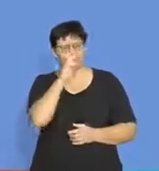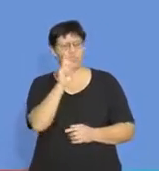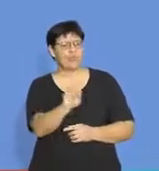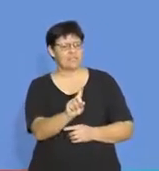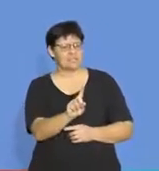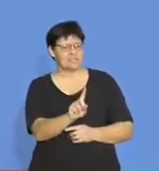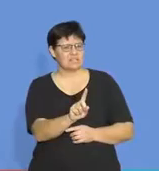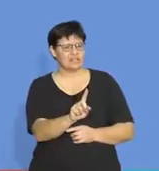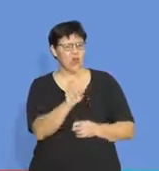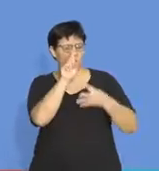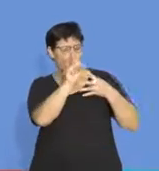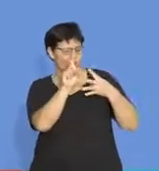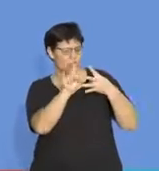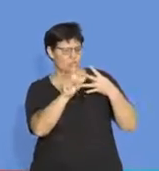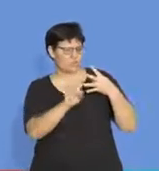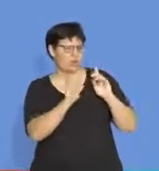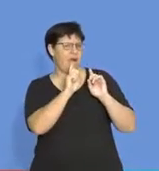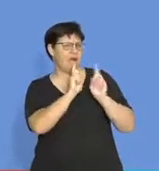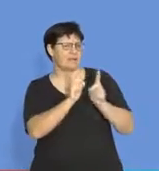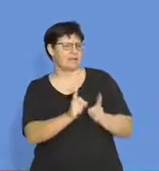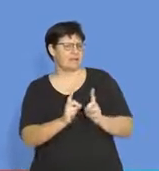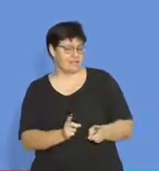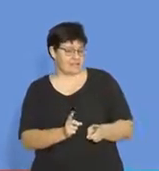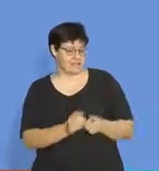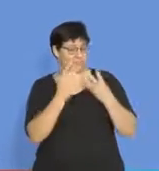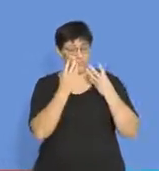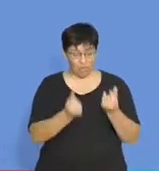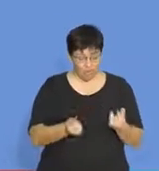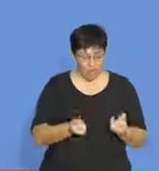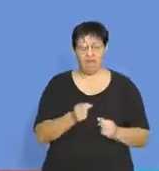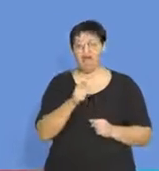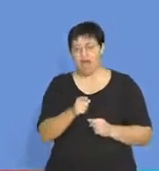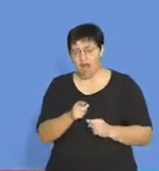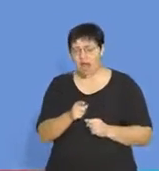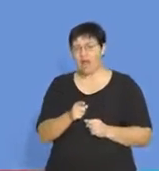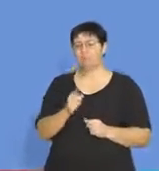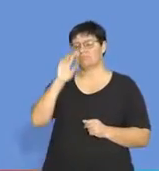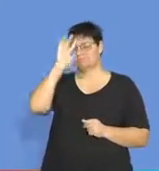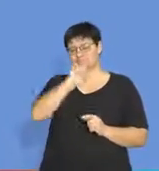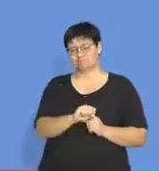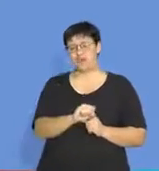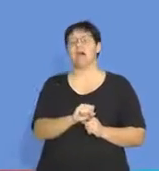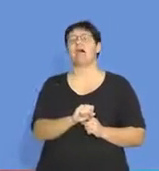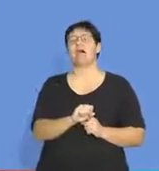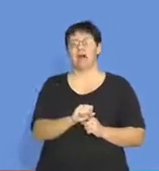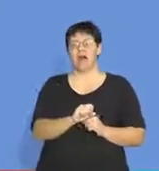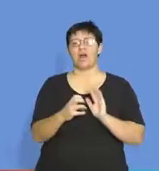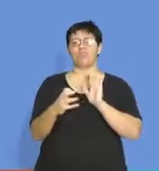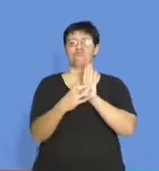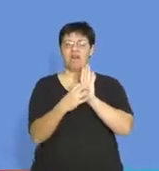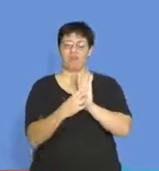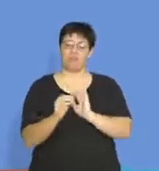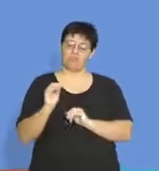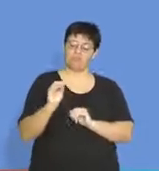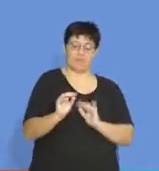a few questions to try and solve them and then see how do we then draw them graphically.